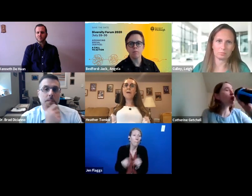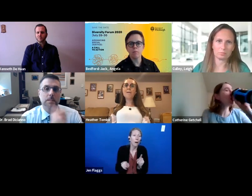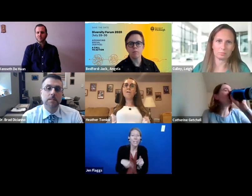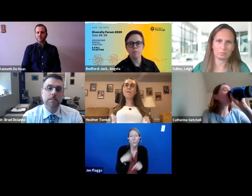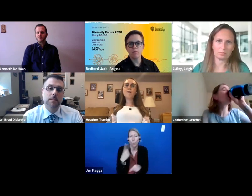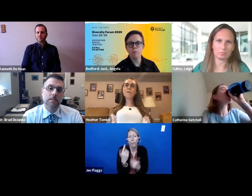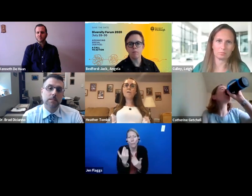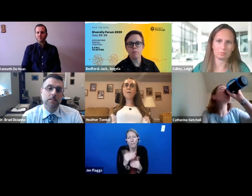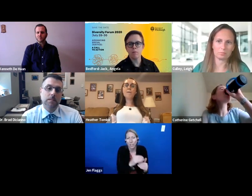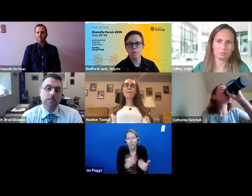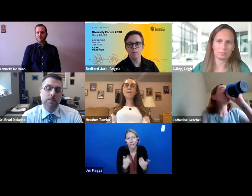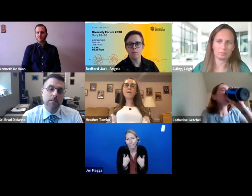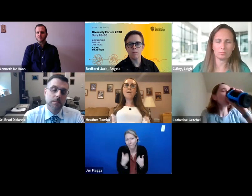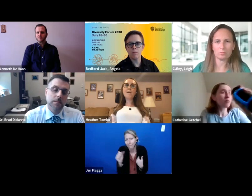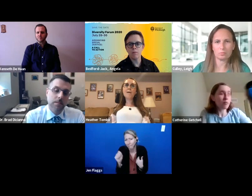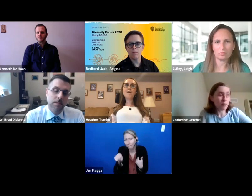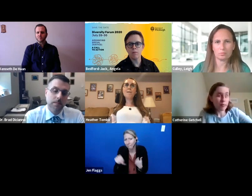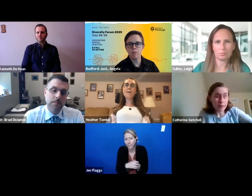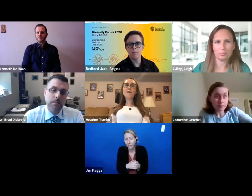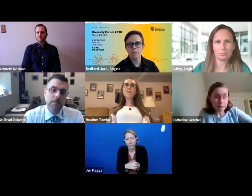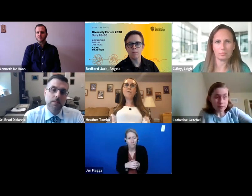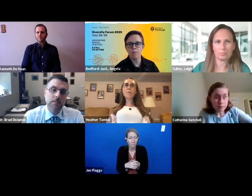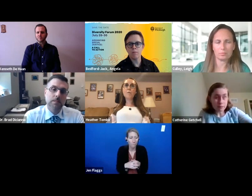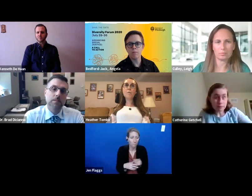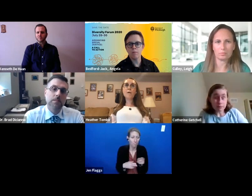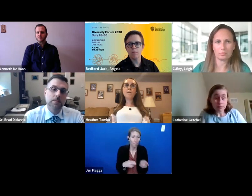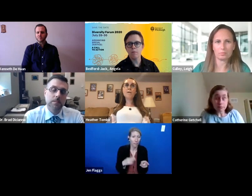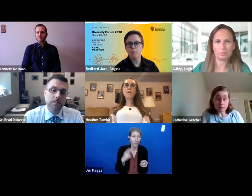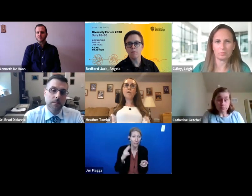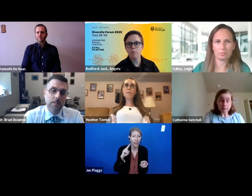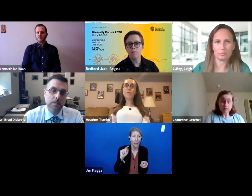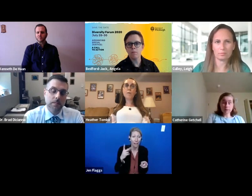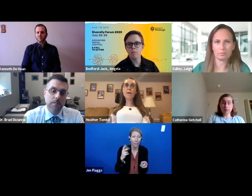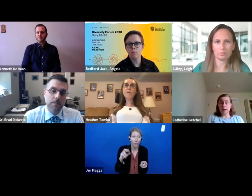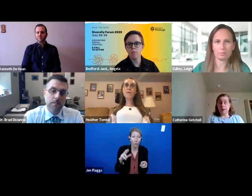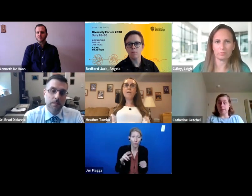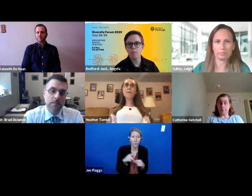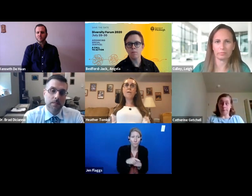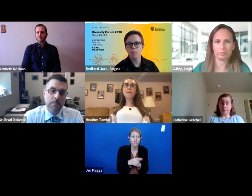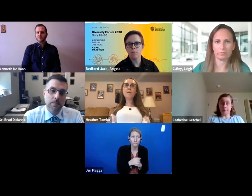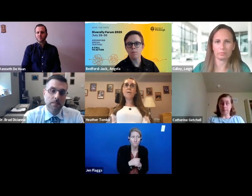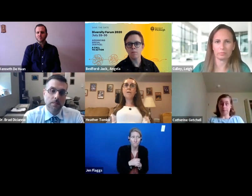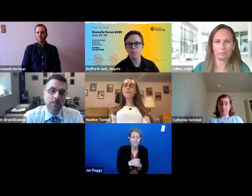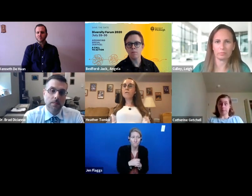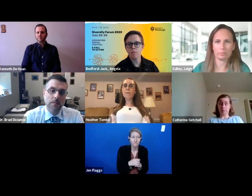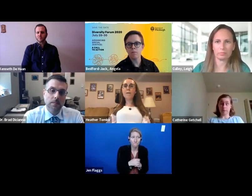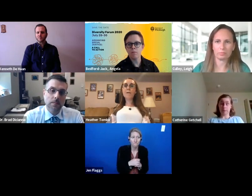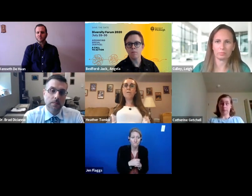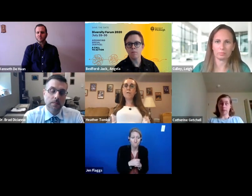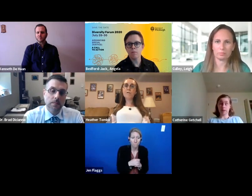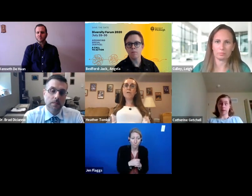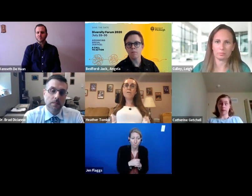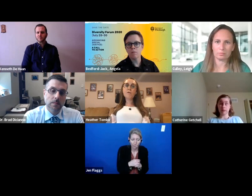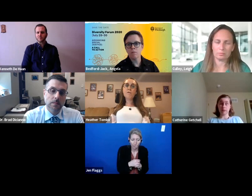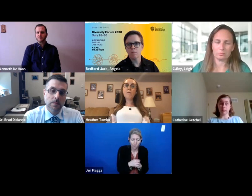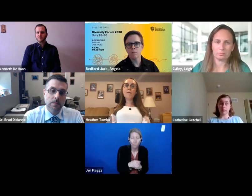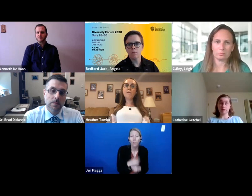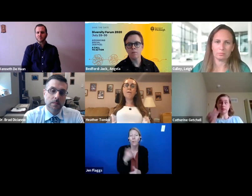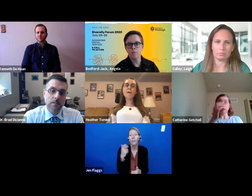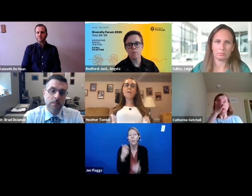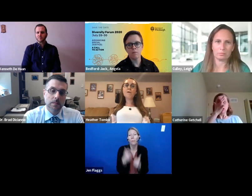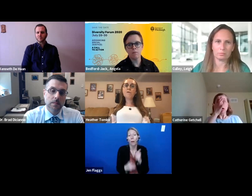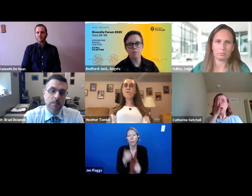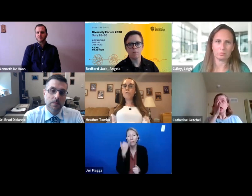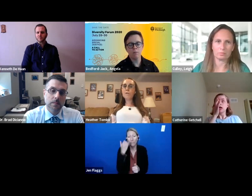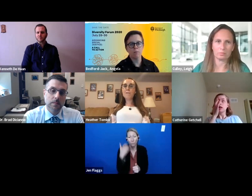This is Heather. So I think the issue with requiring individualized solutions